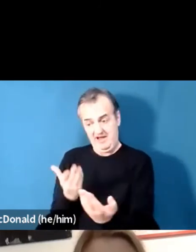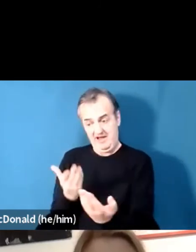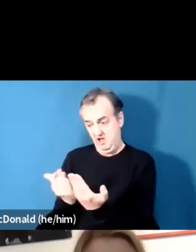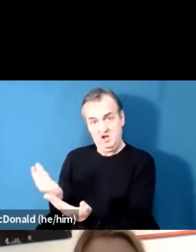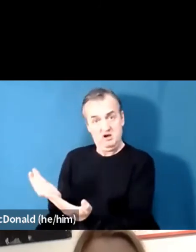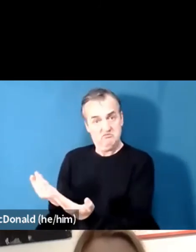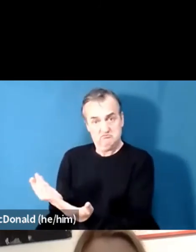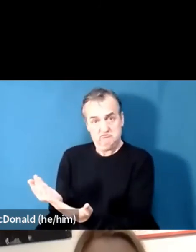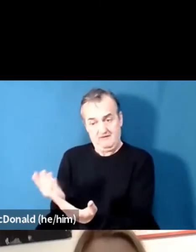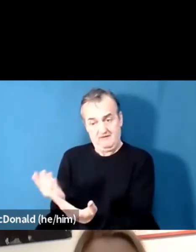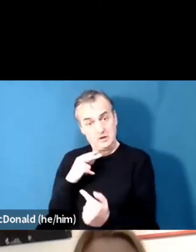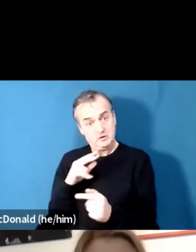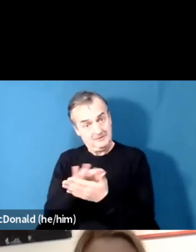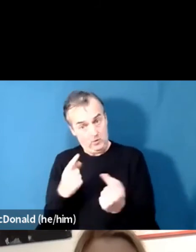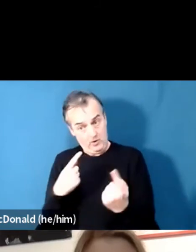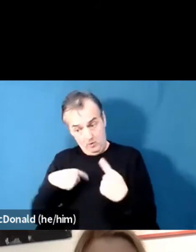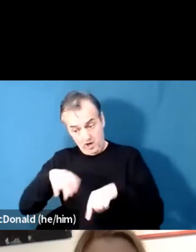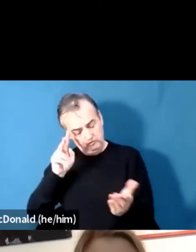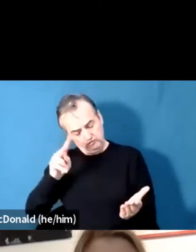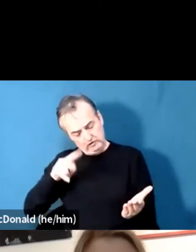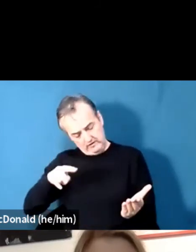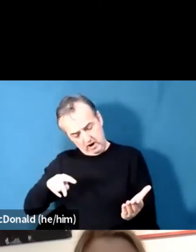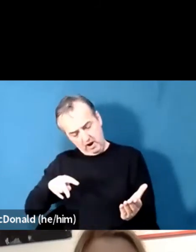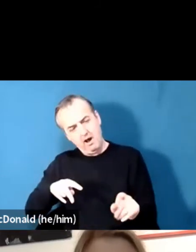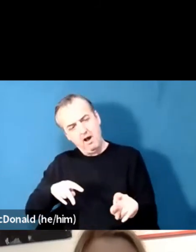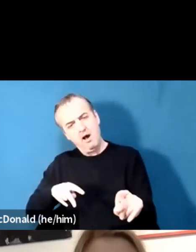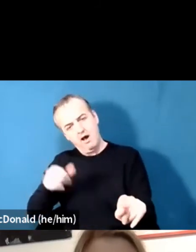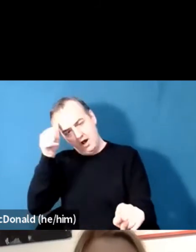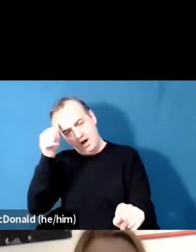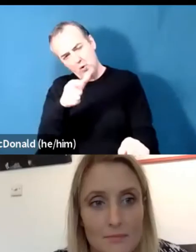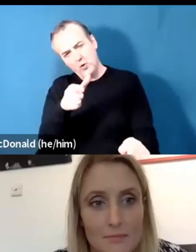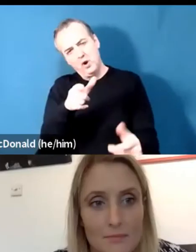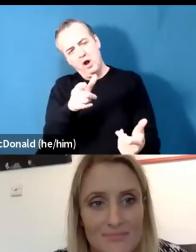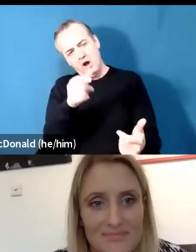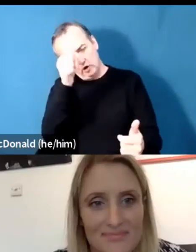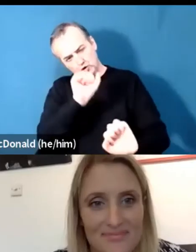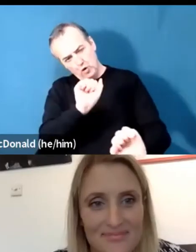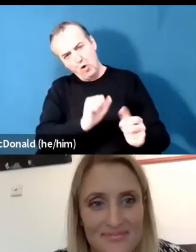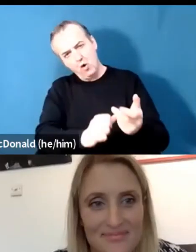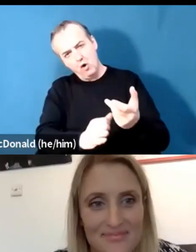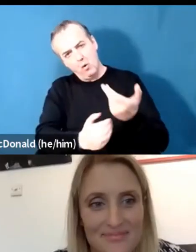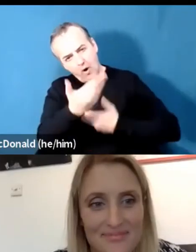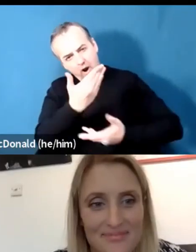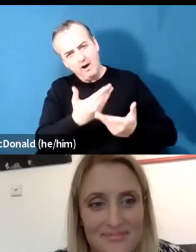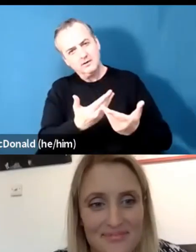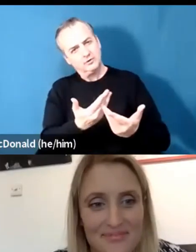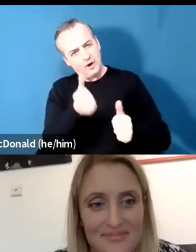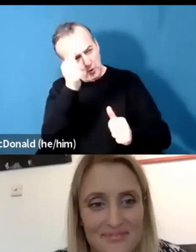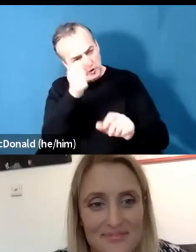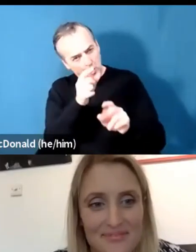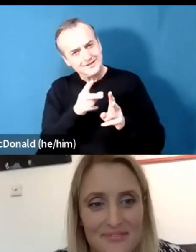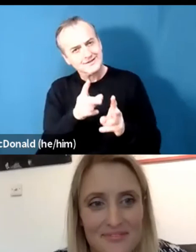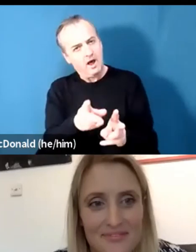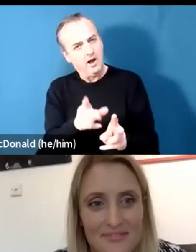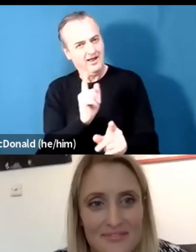ability to kind of meet the required page count. Do you know what I mean? So yeah.